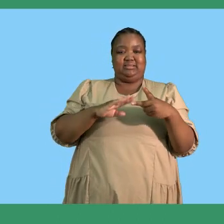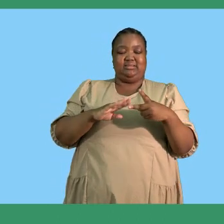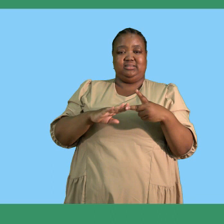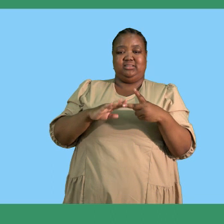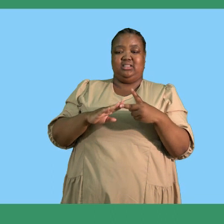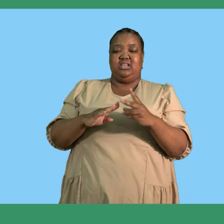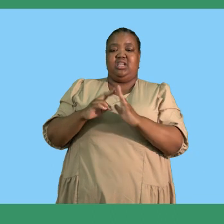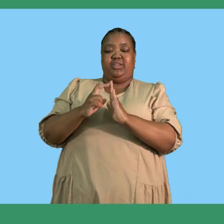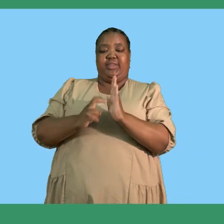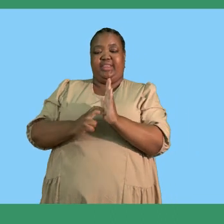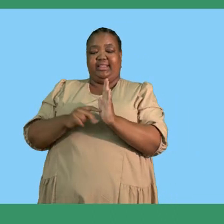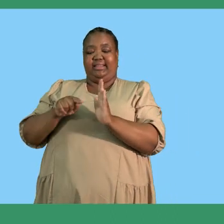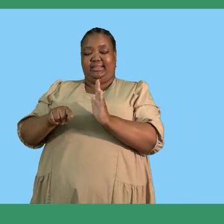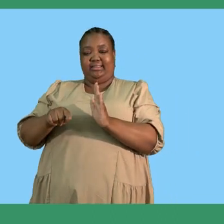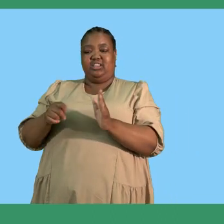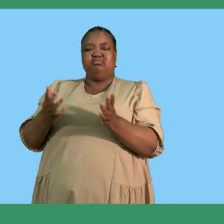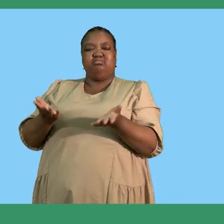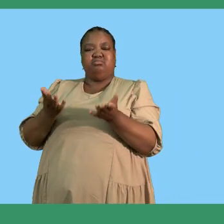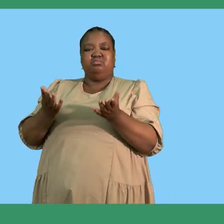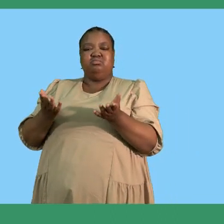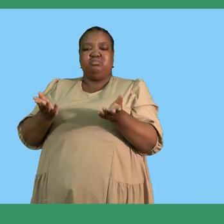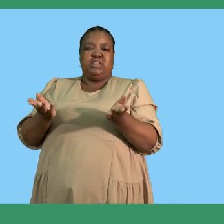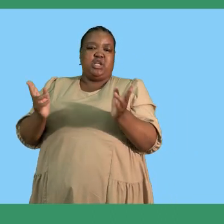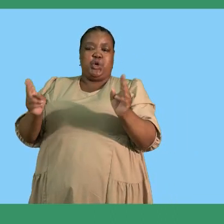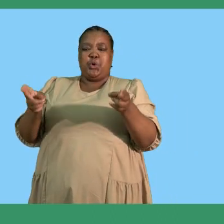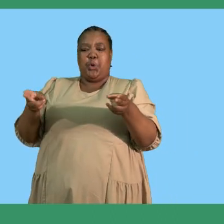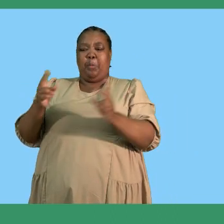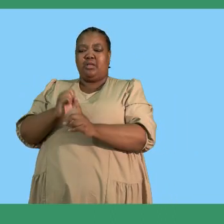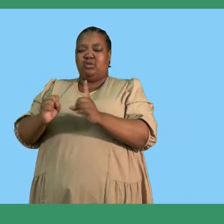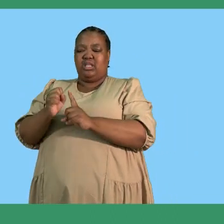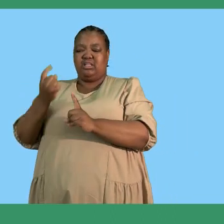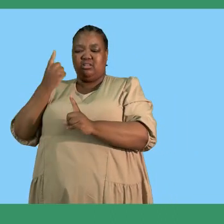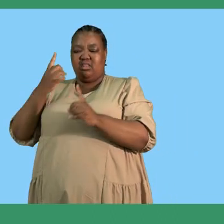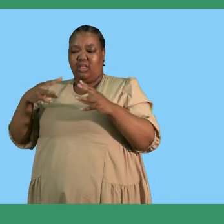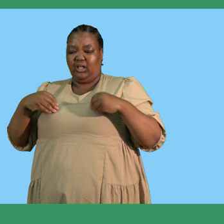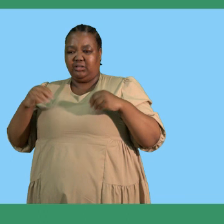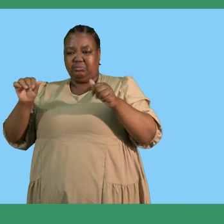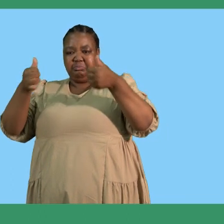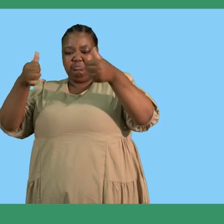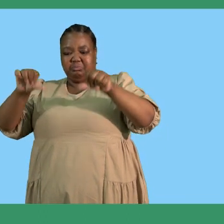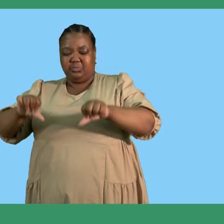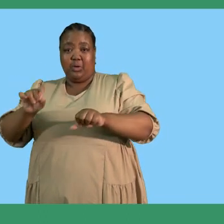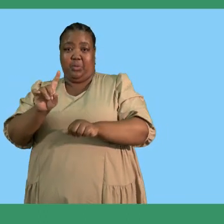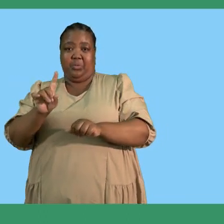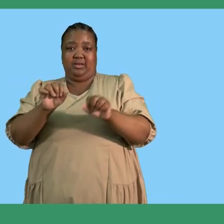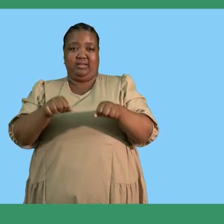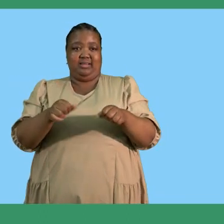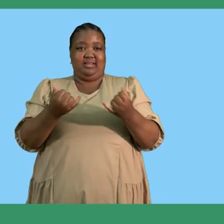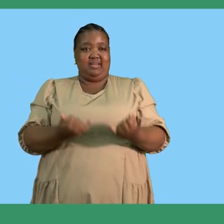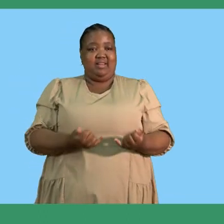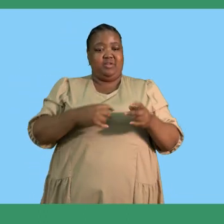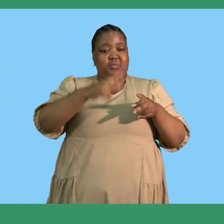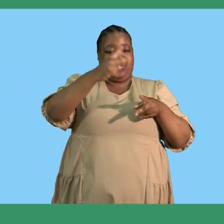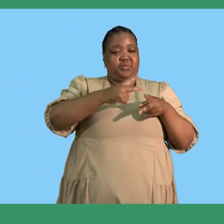reputation, whereas ethics conforms to what is morally acceptable according to society. Now